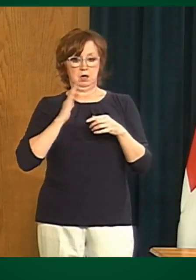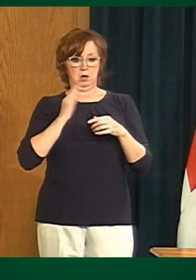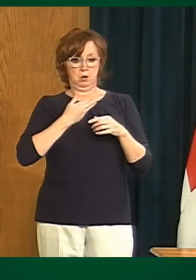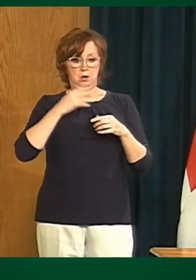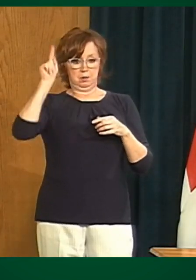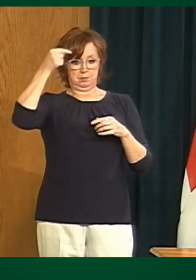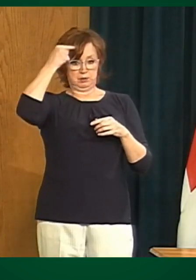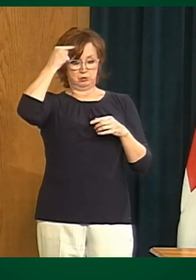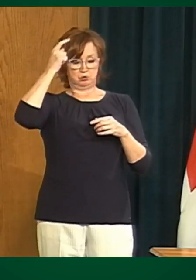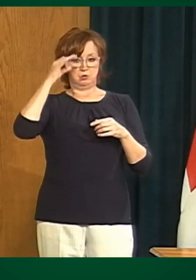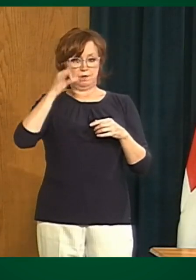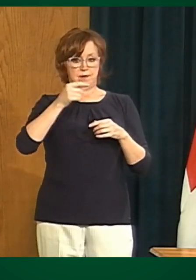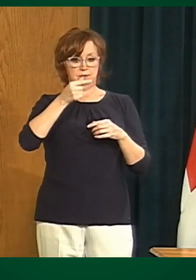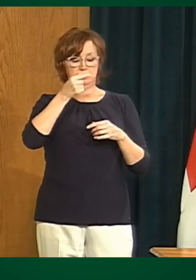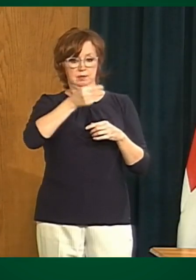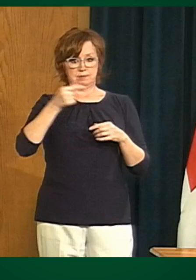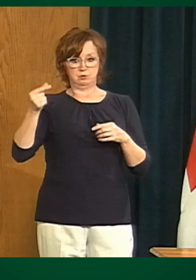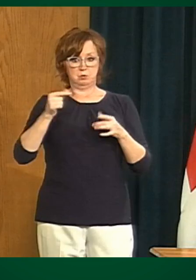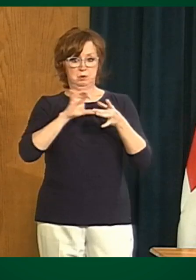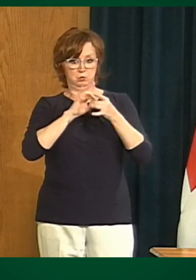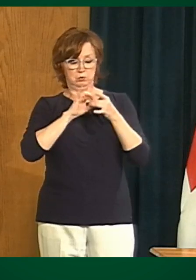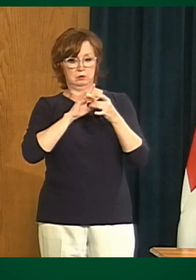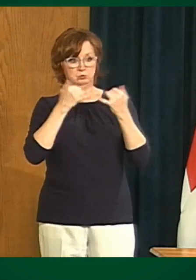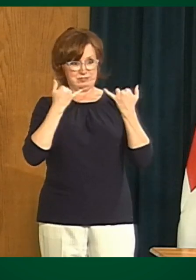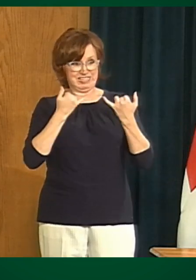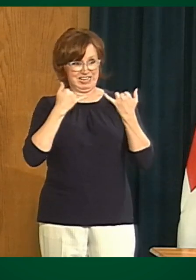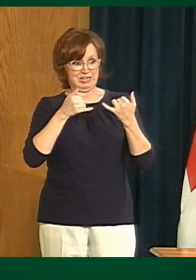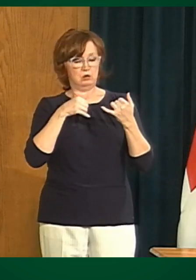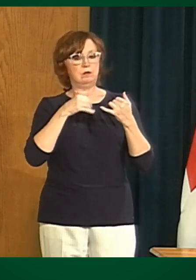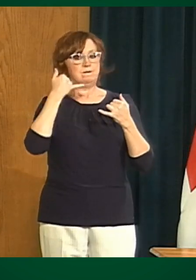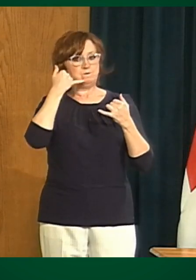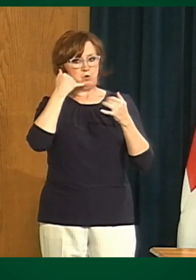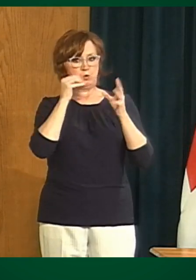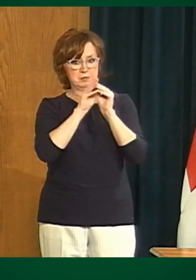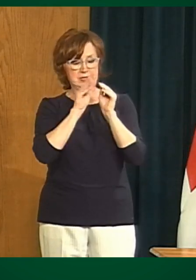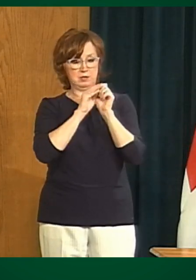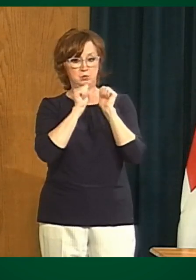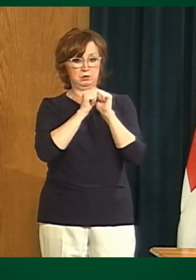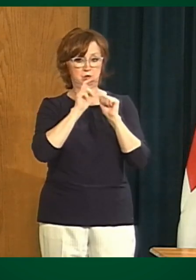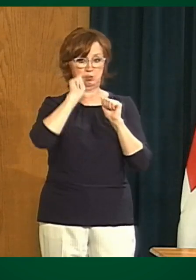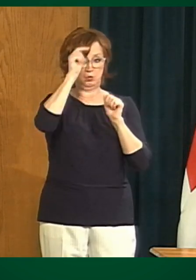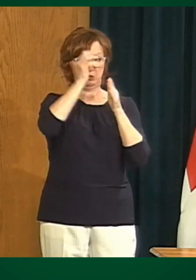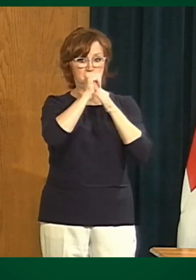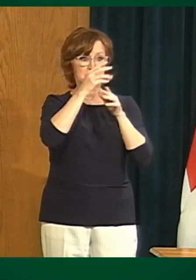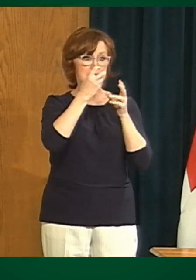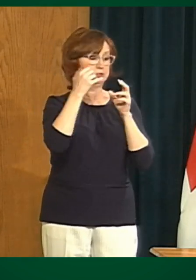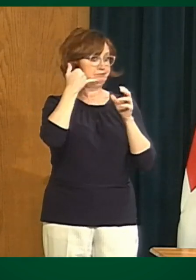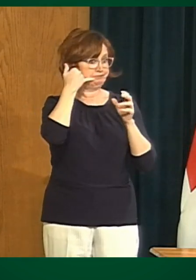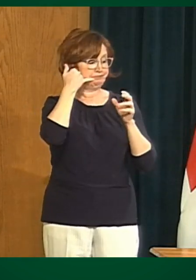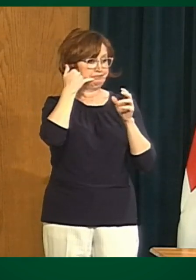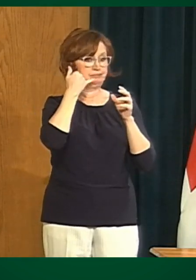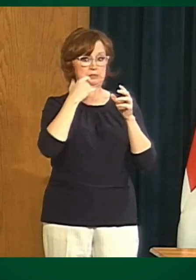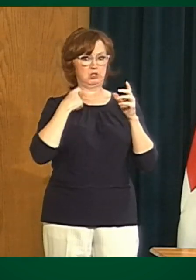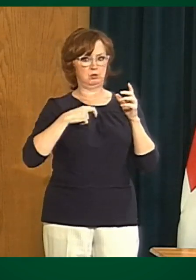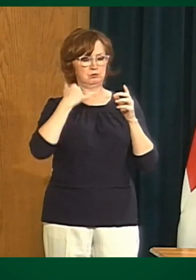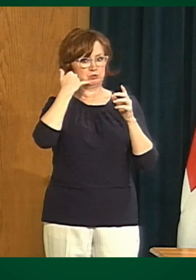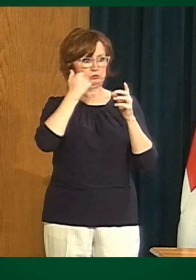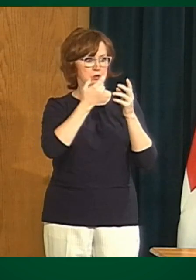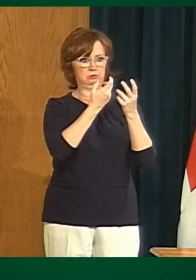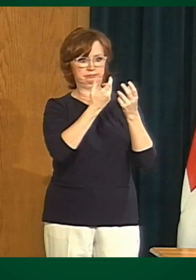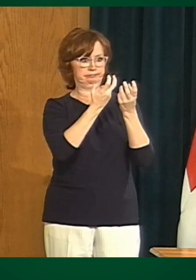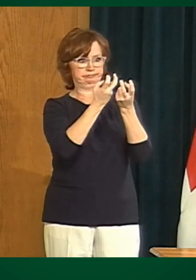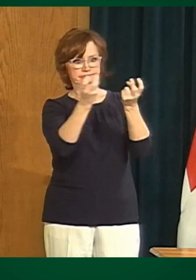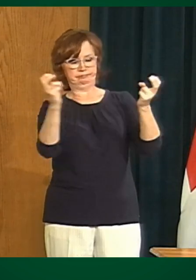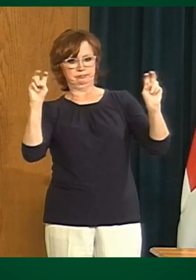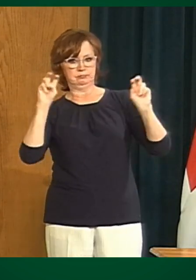leaders from the communities, and she'll be following up with those from Aboriginal communities,